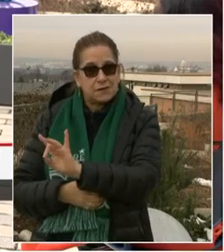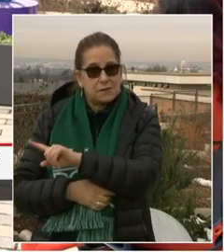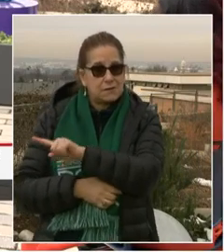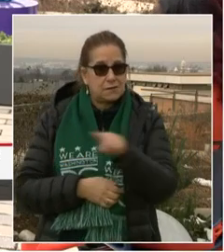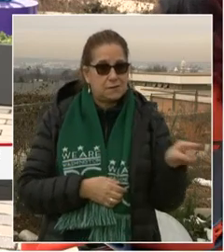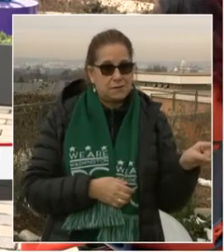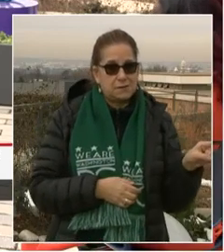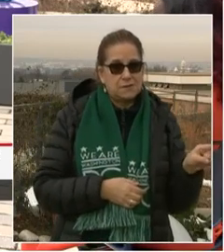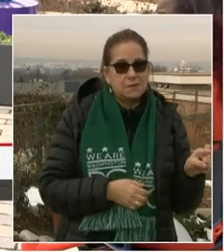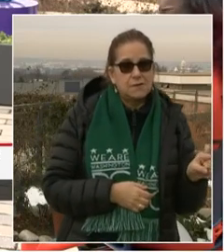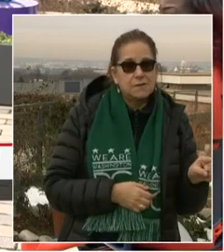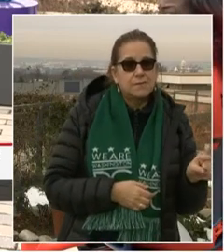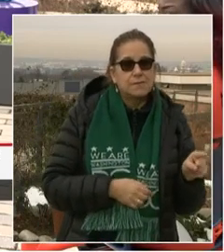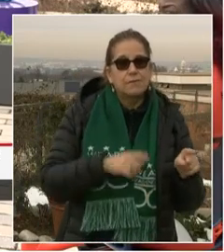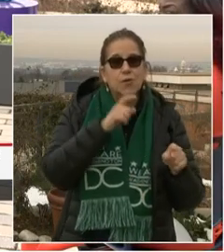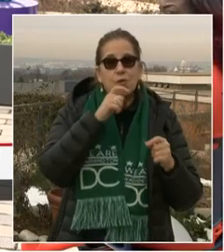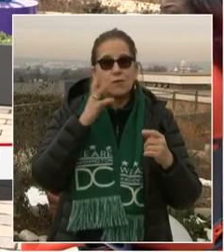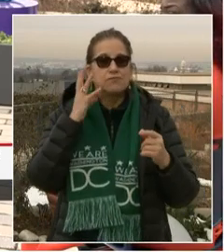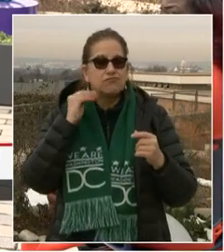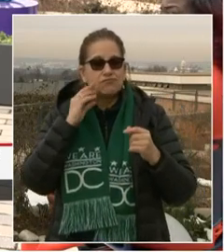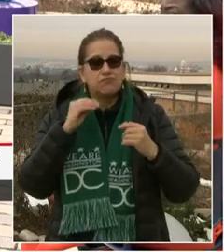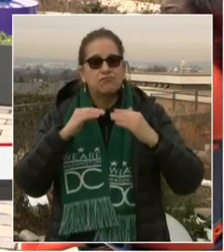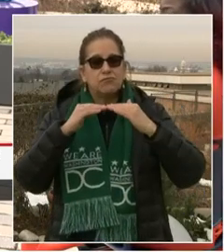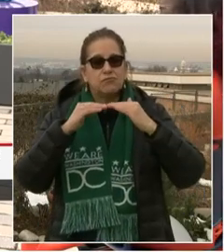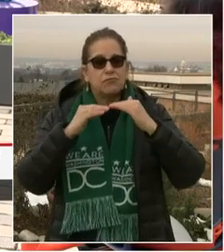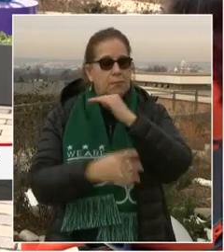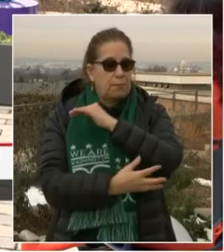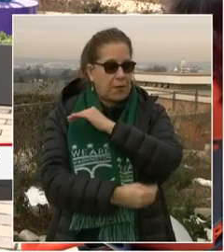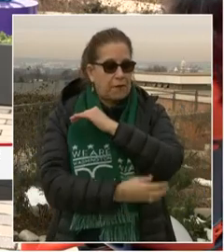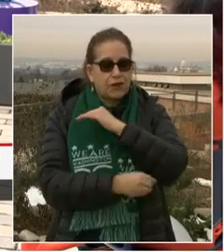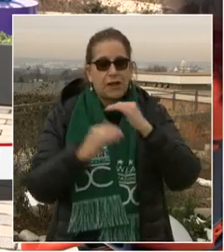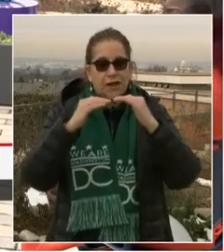poverty level. Thank you.